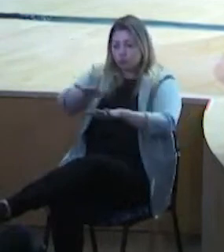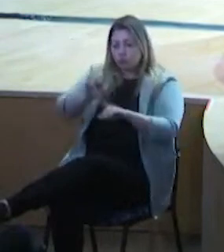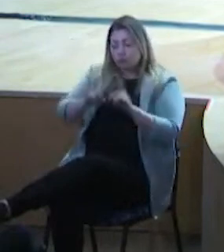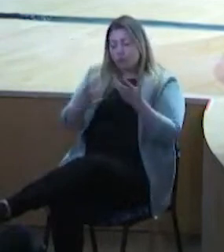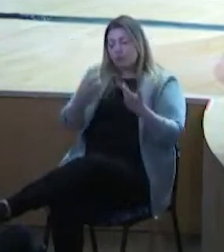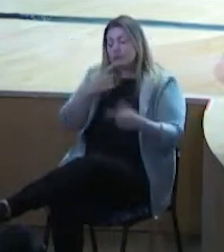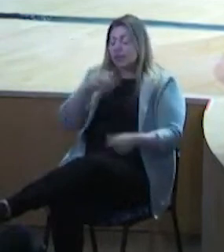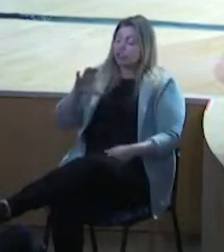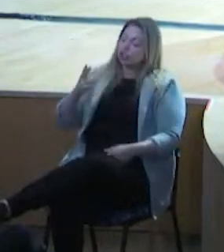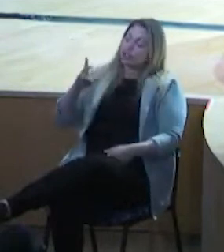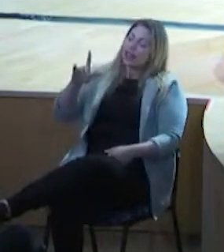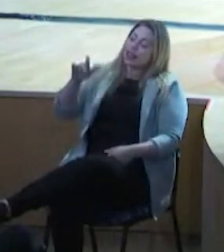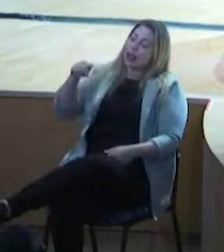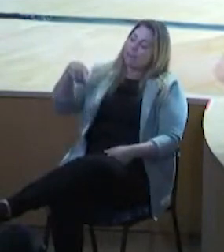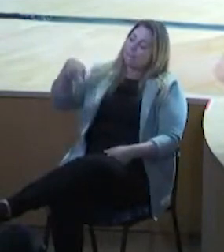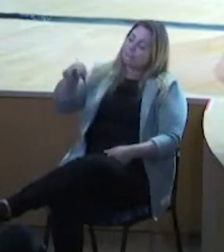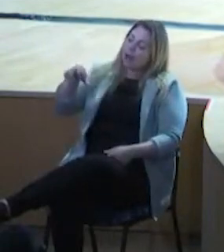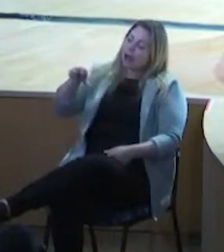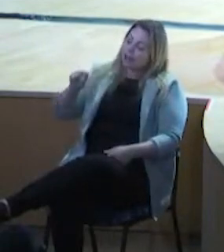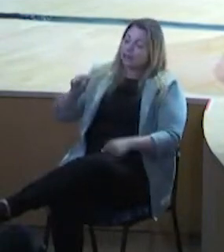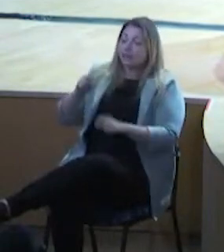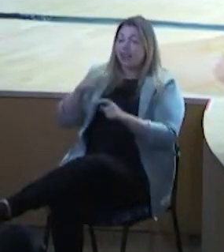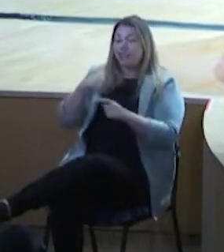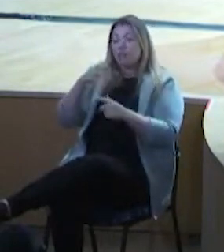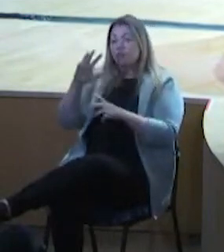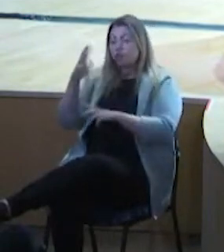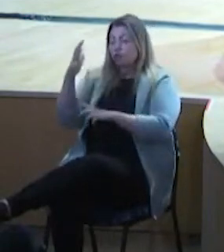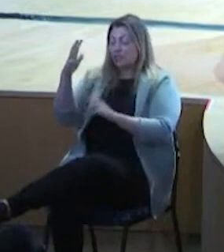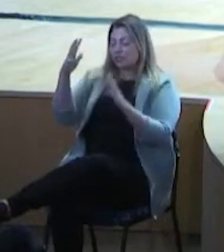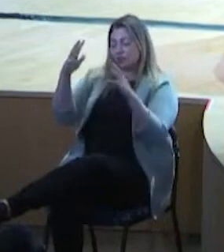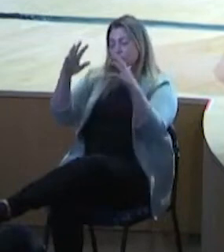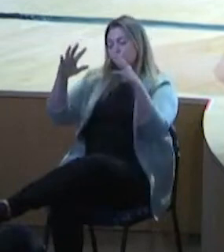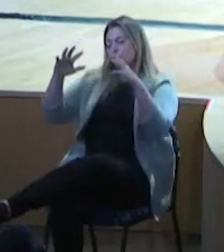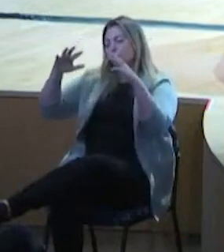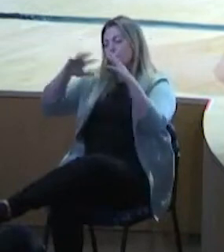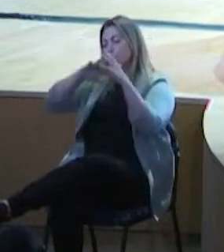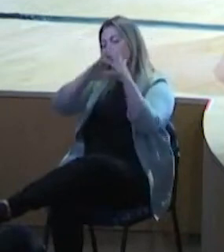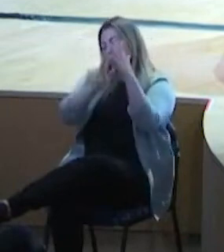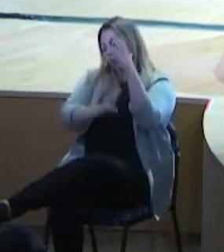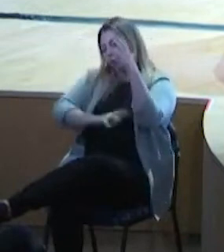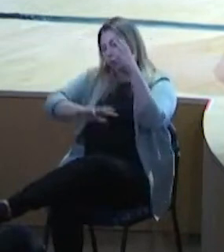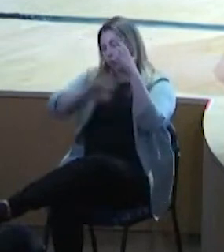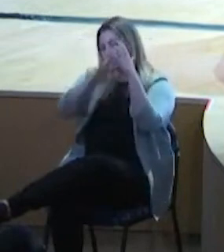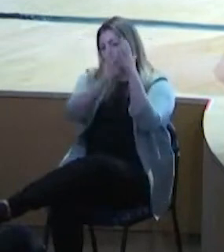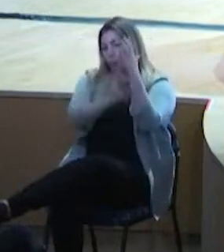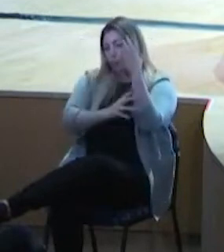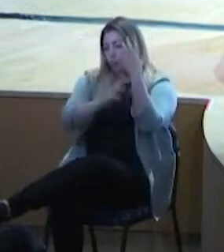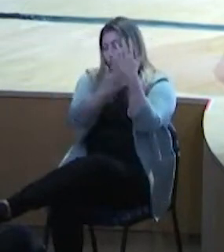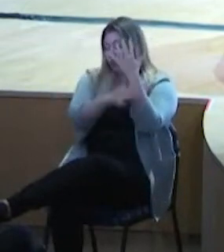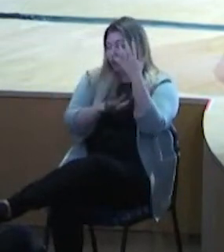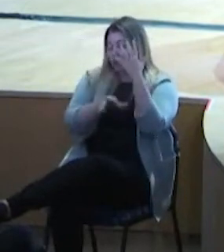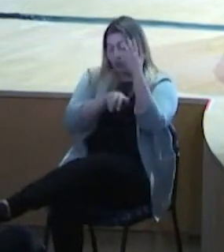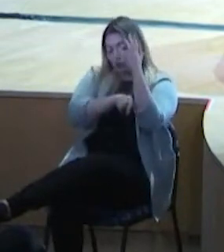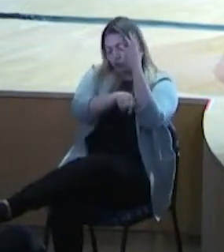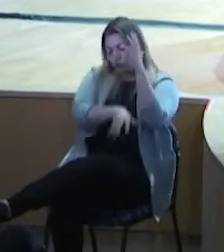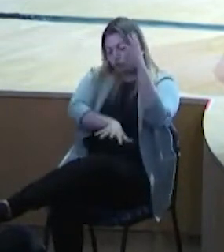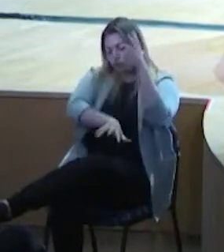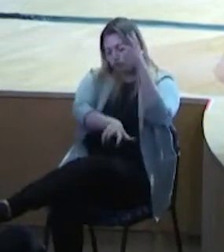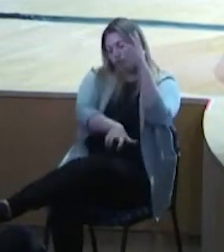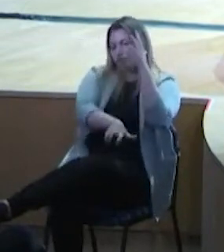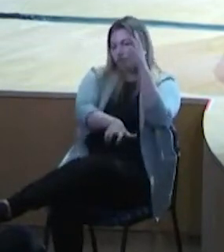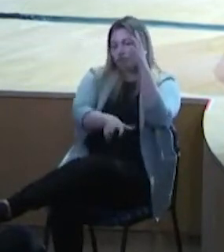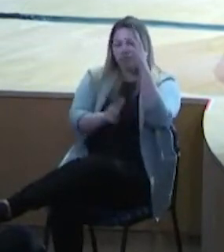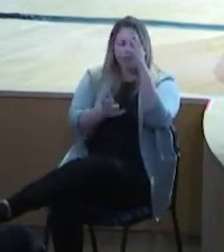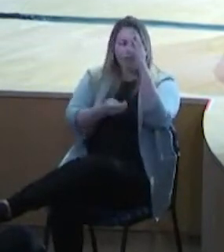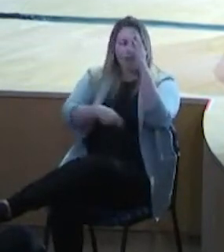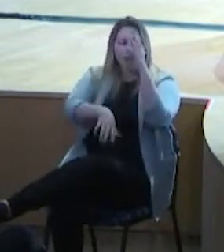chinampas surrounded by willows because they keep their roots keep the land together, and